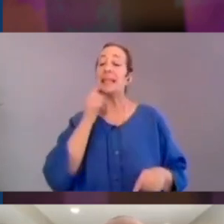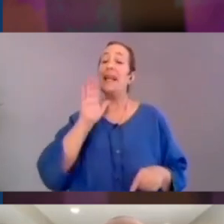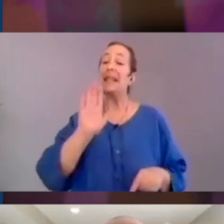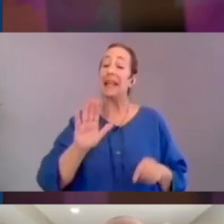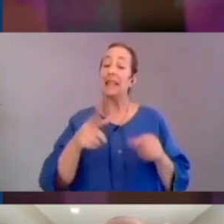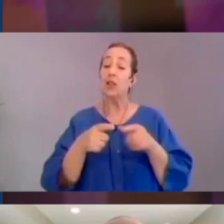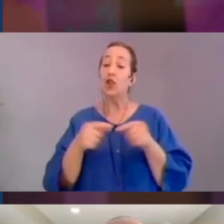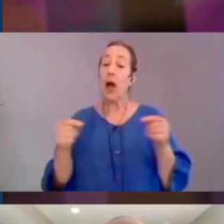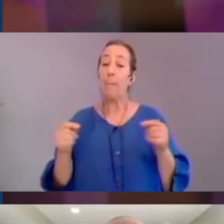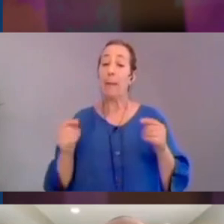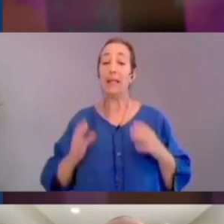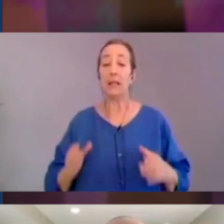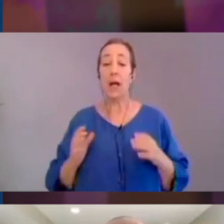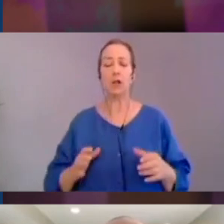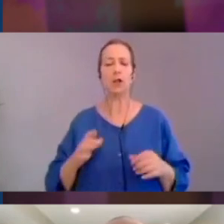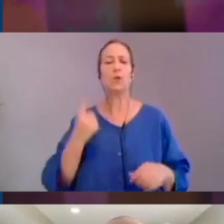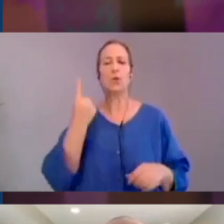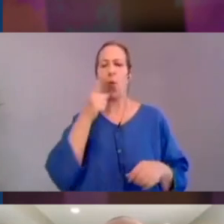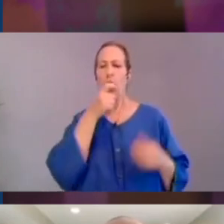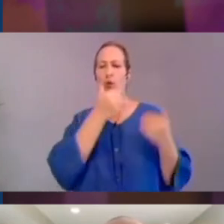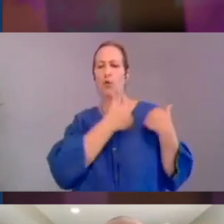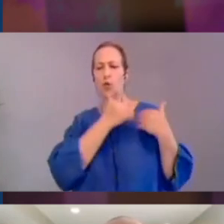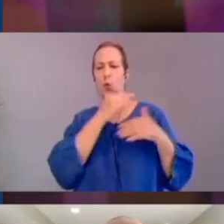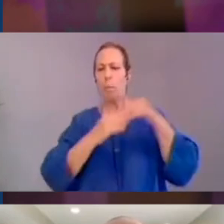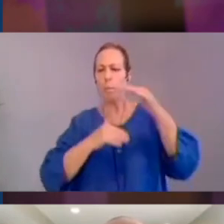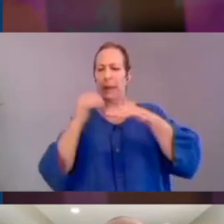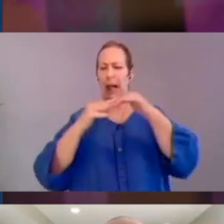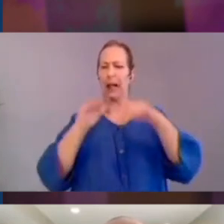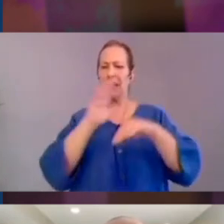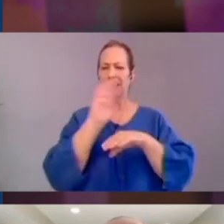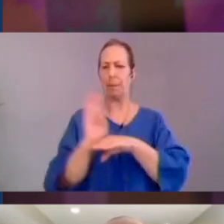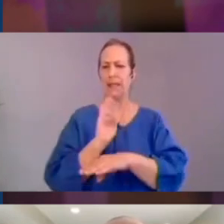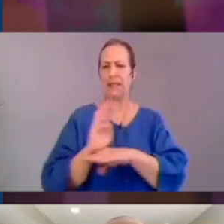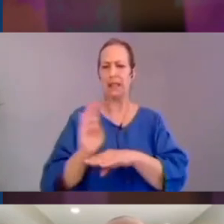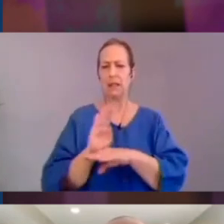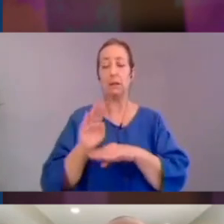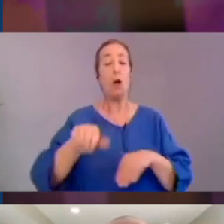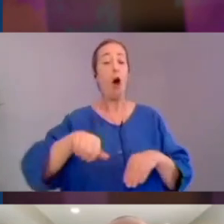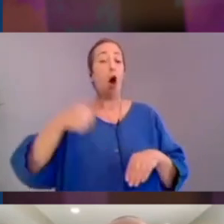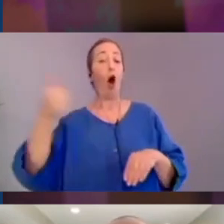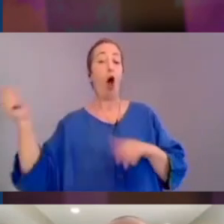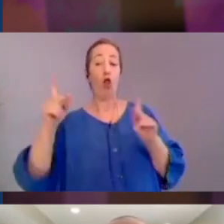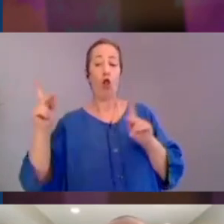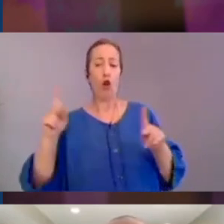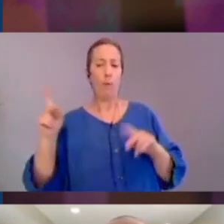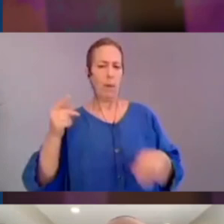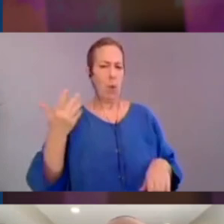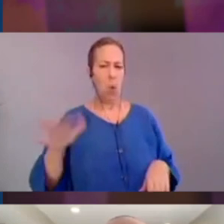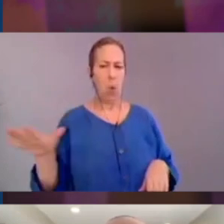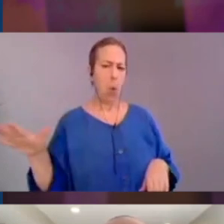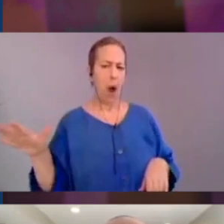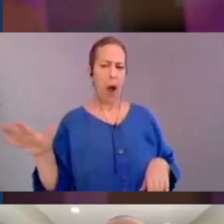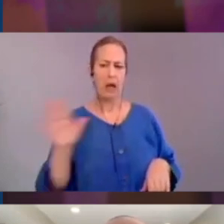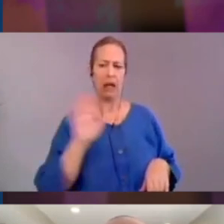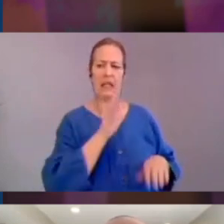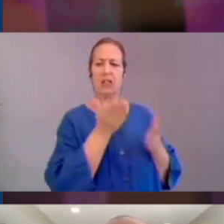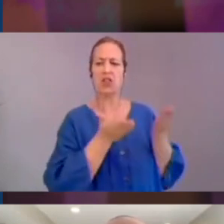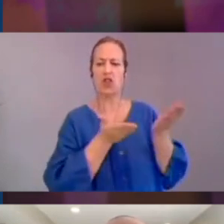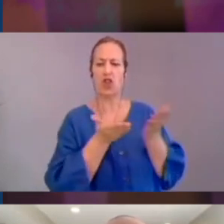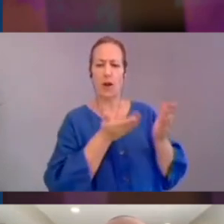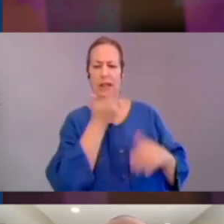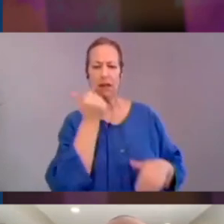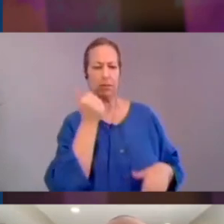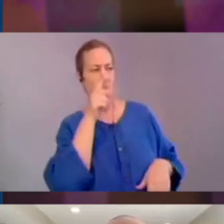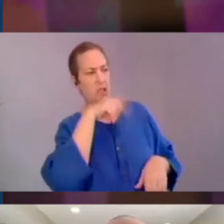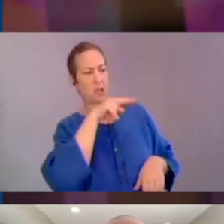in the 1950s and 60s, at a time when other customers refused to sit in his chair because he was mixed